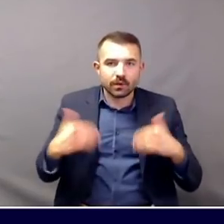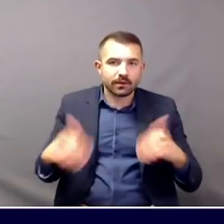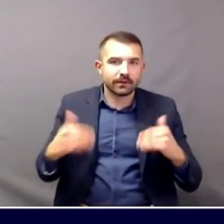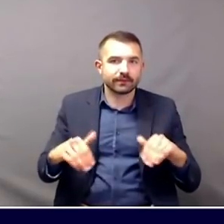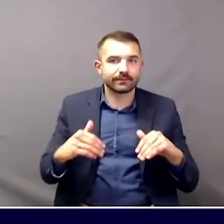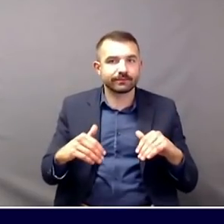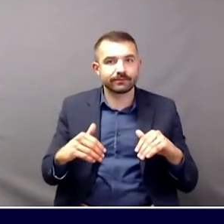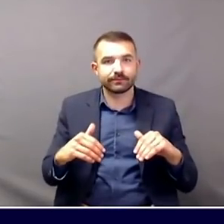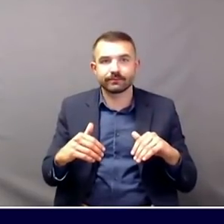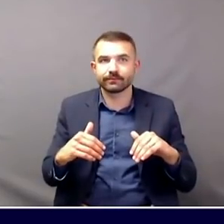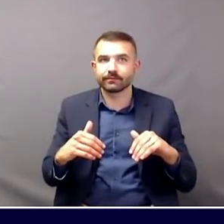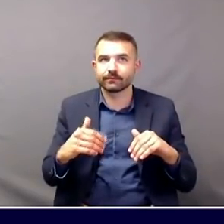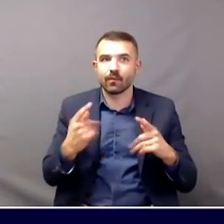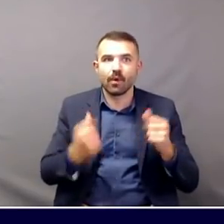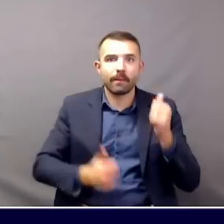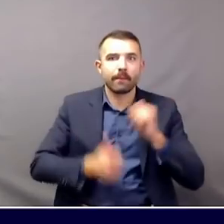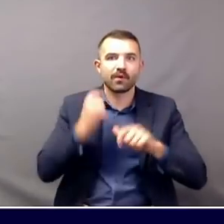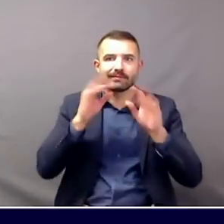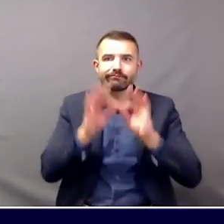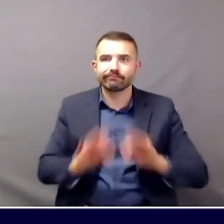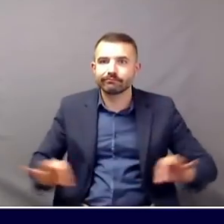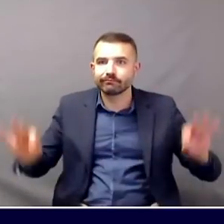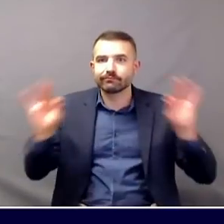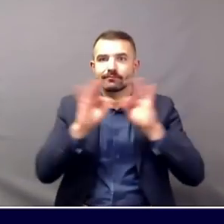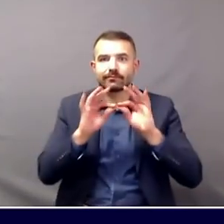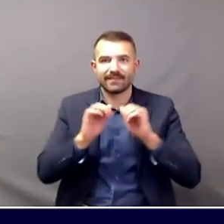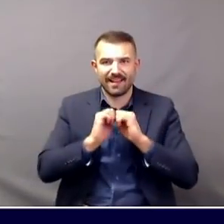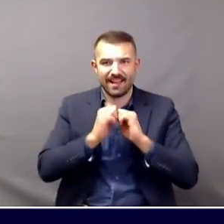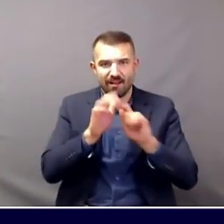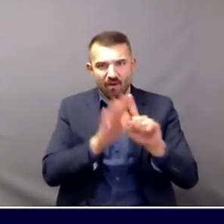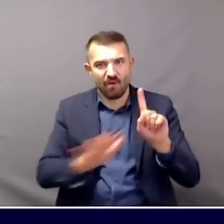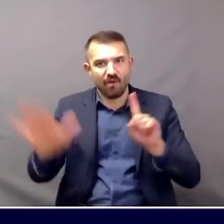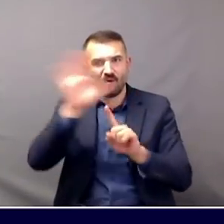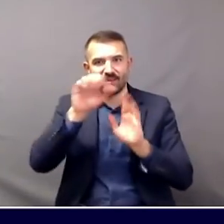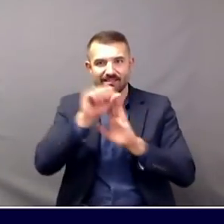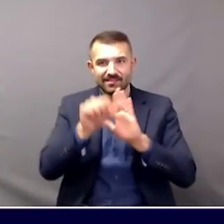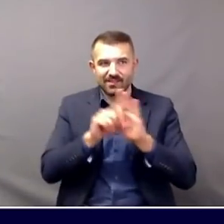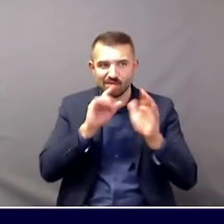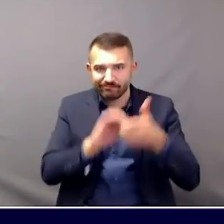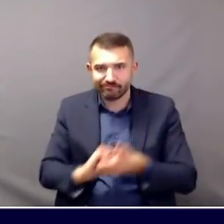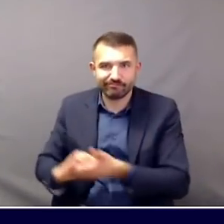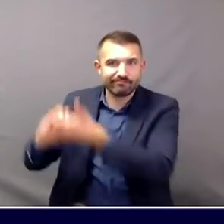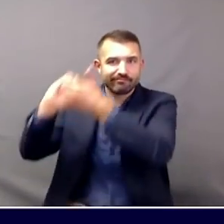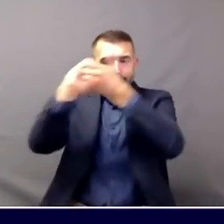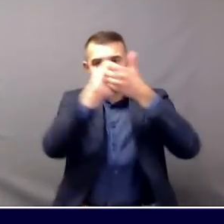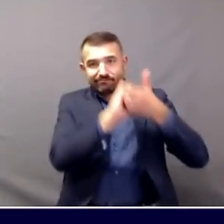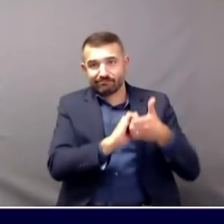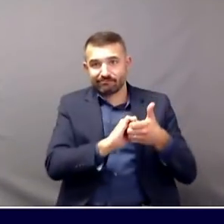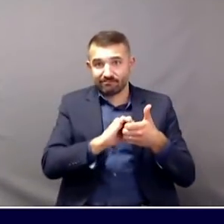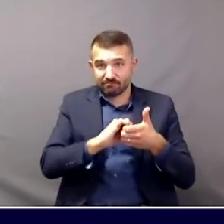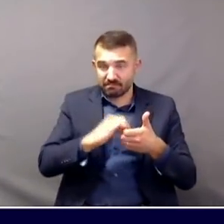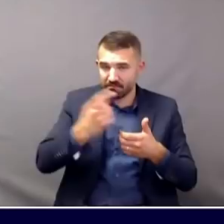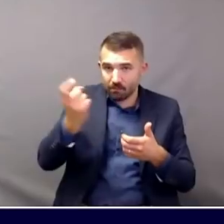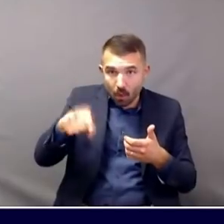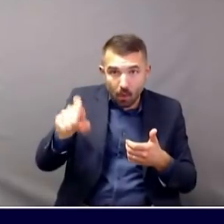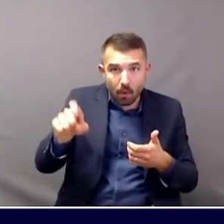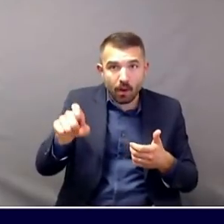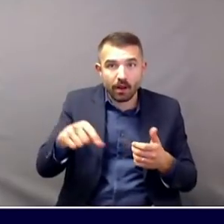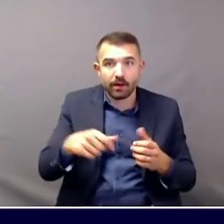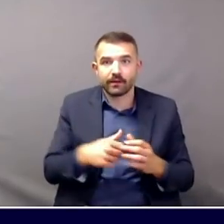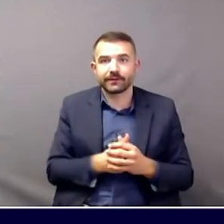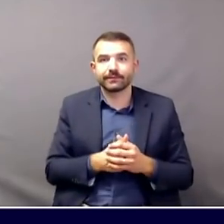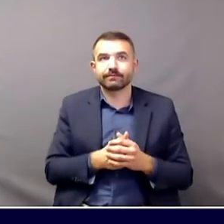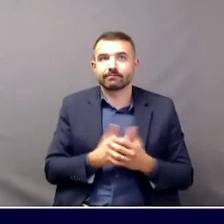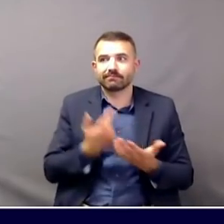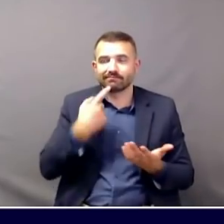about working as a state. That's what I really want folks to appreciate. There's a lot at stake right now, and it comes down to